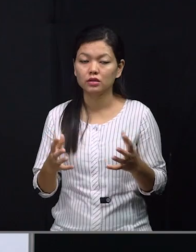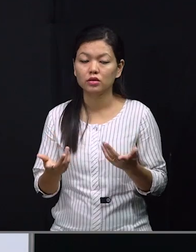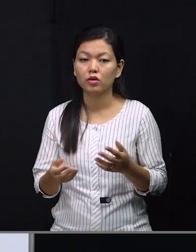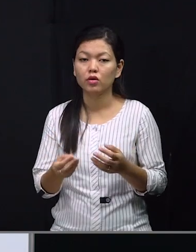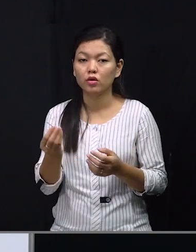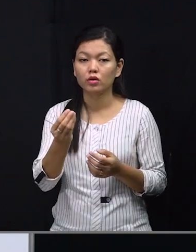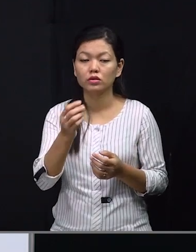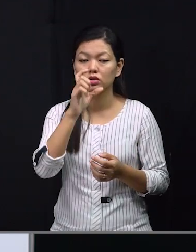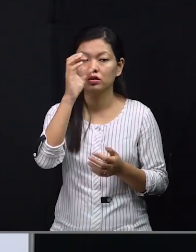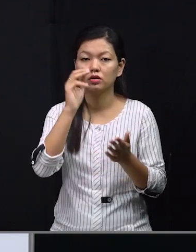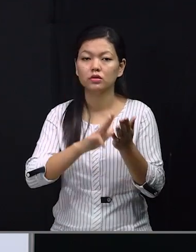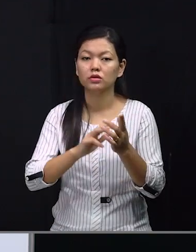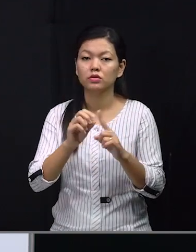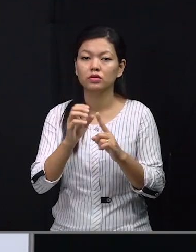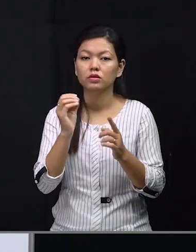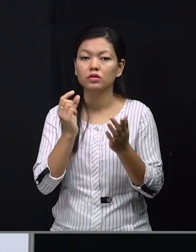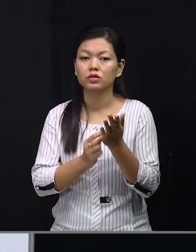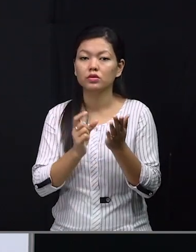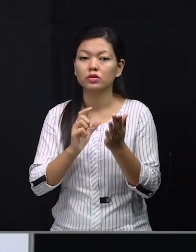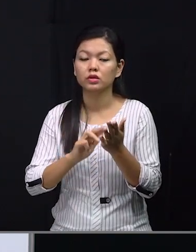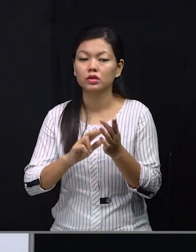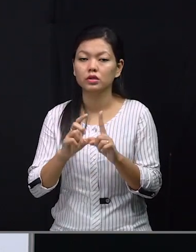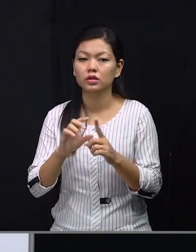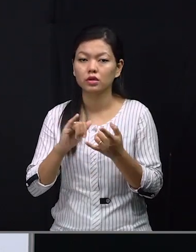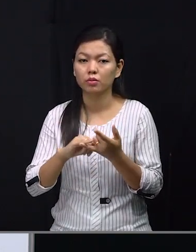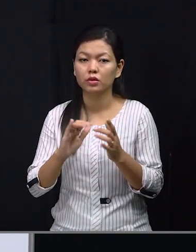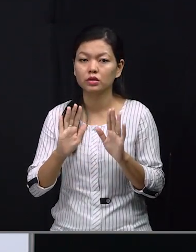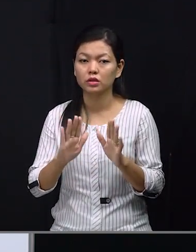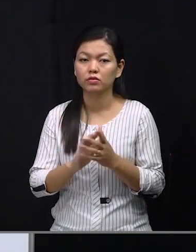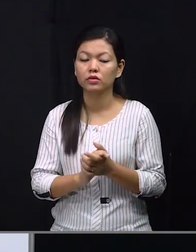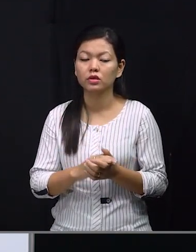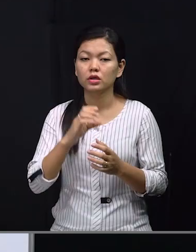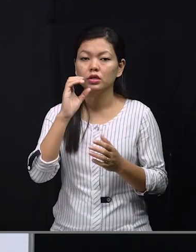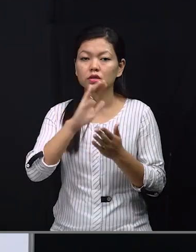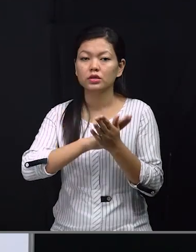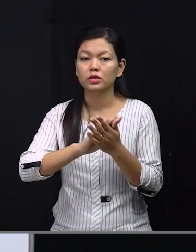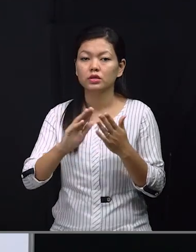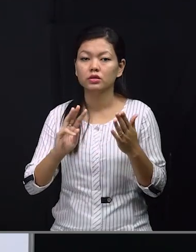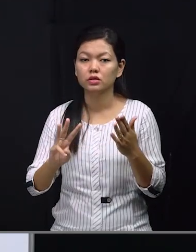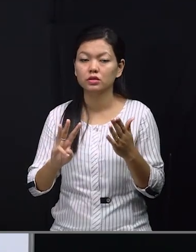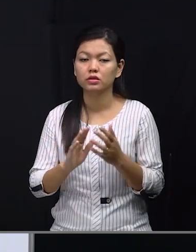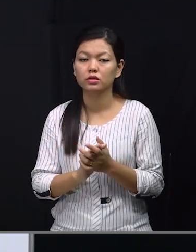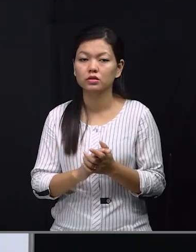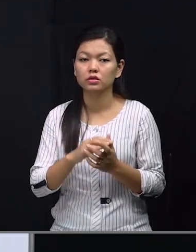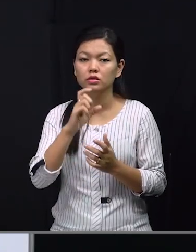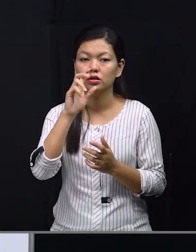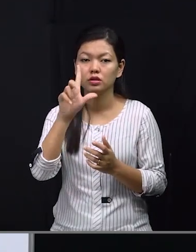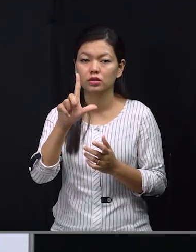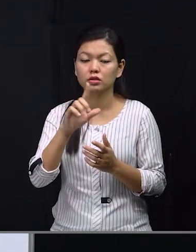atom but different carbon chains. Suppose CH3 Cl,